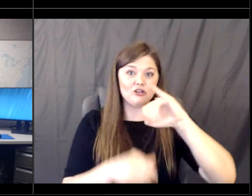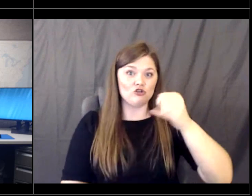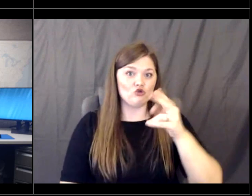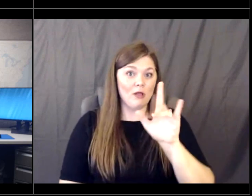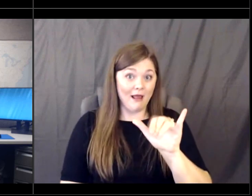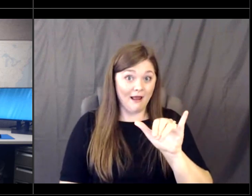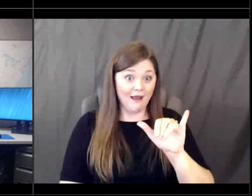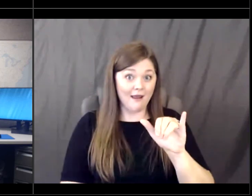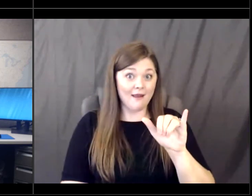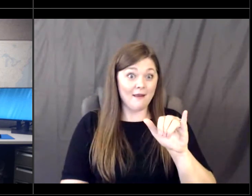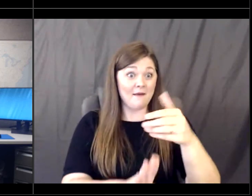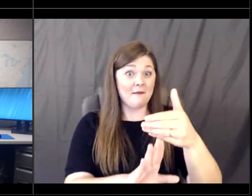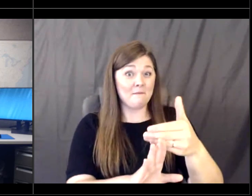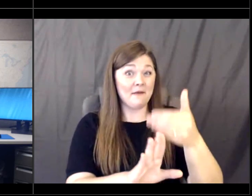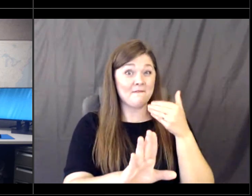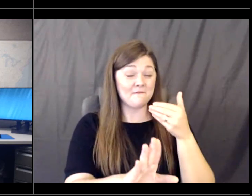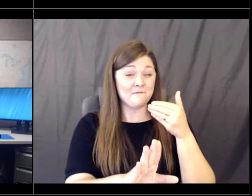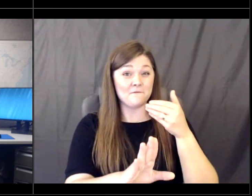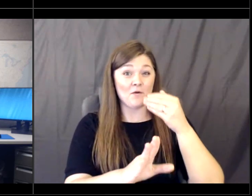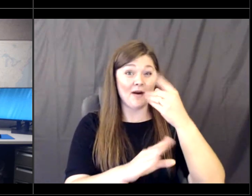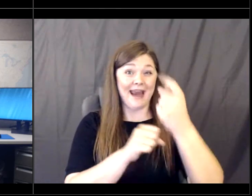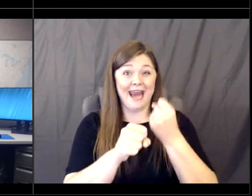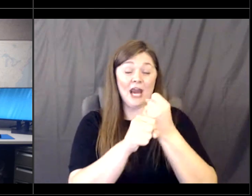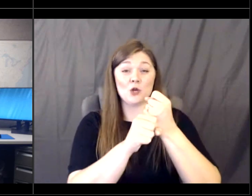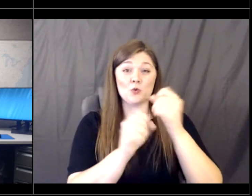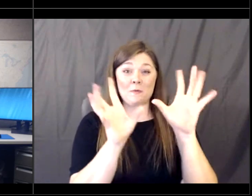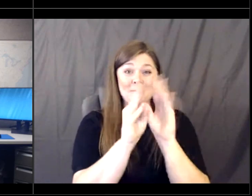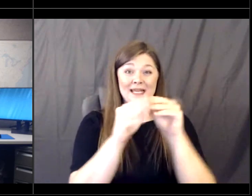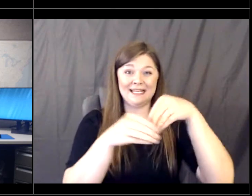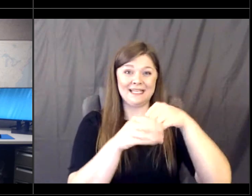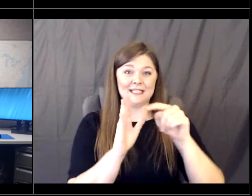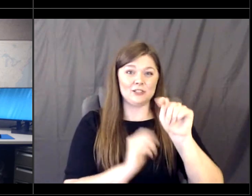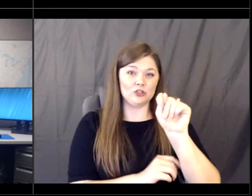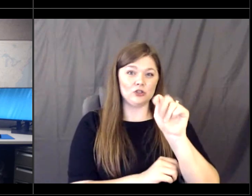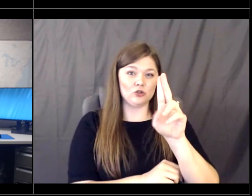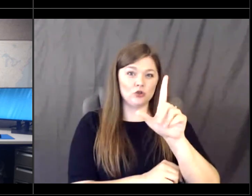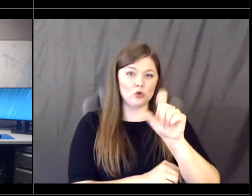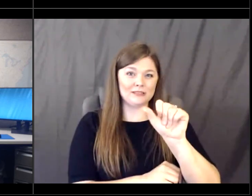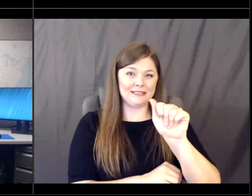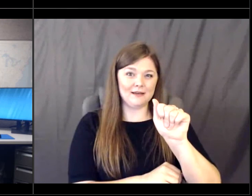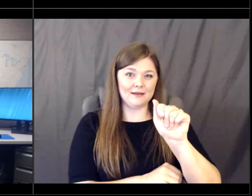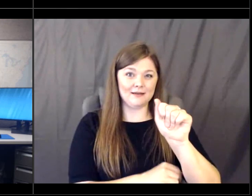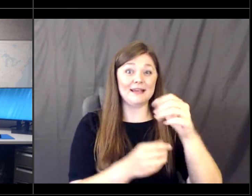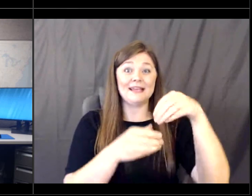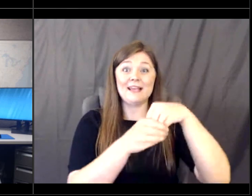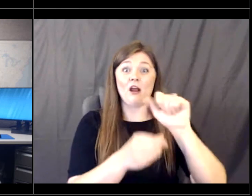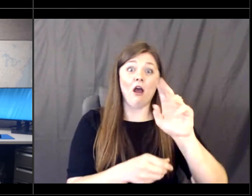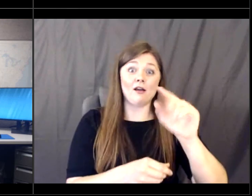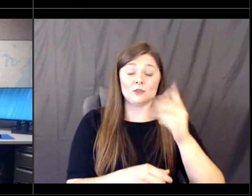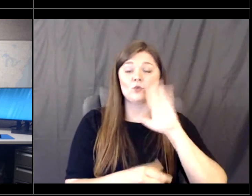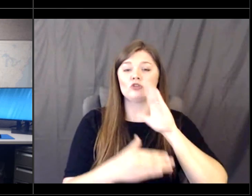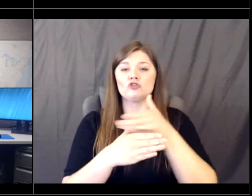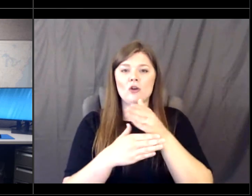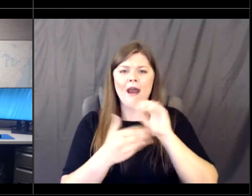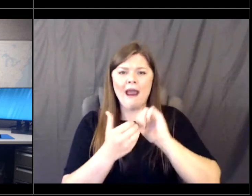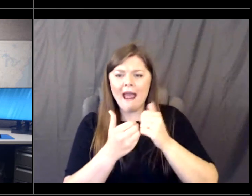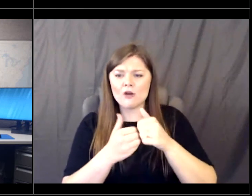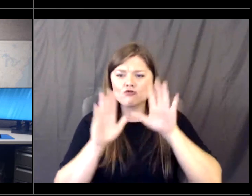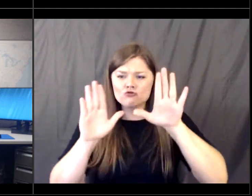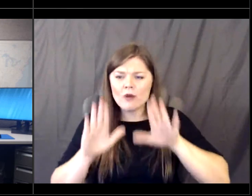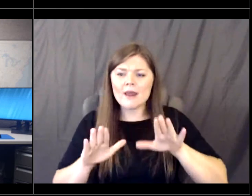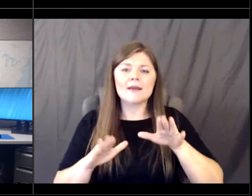to the annual meeting in Tulsa in August, and we'll be sharing some information about how to do a good presentation for the